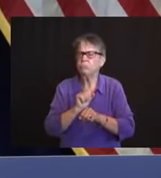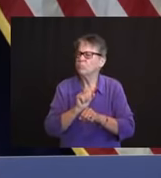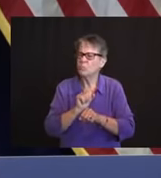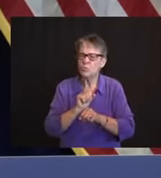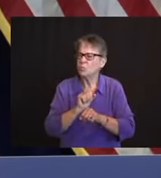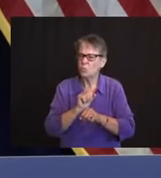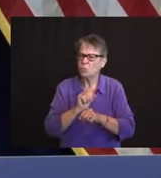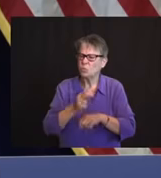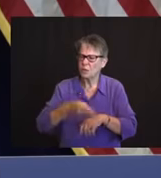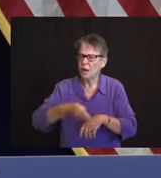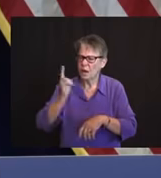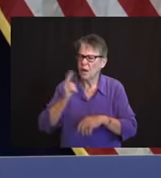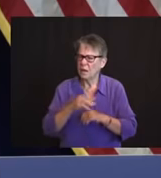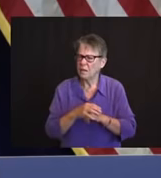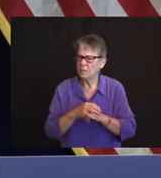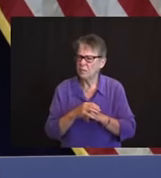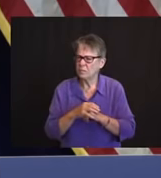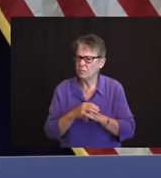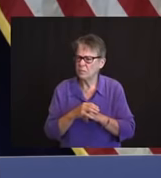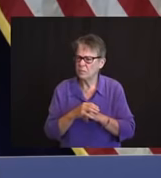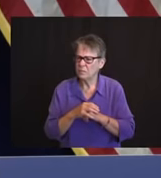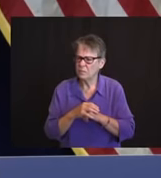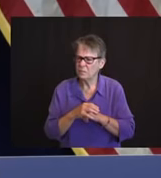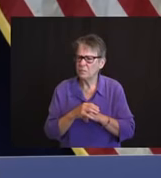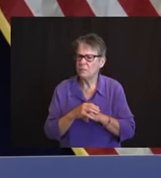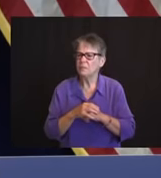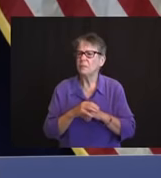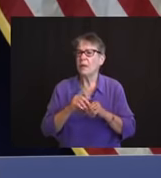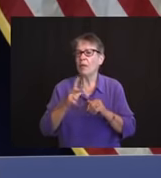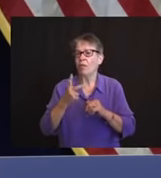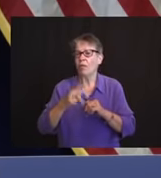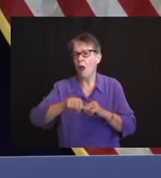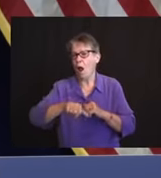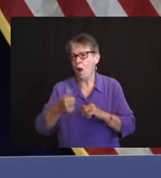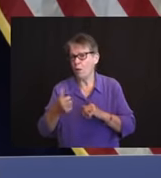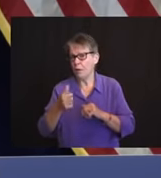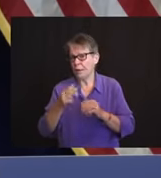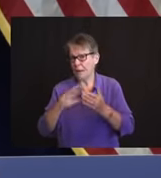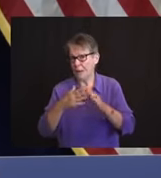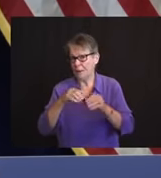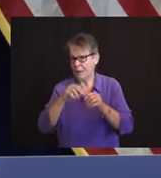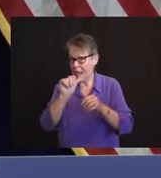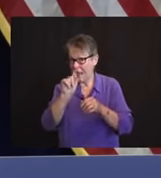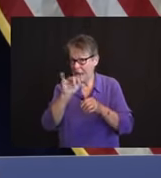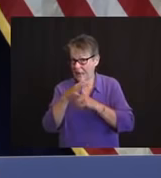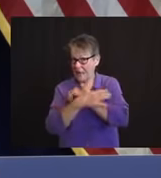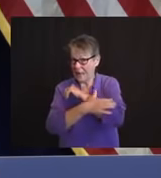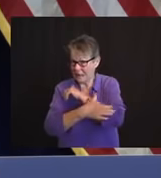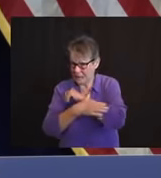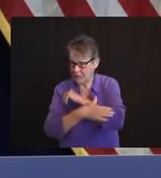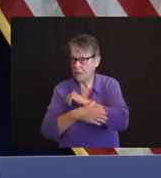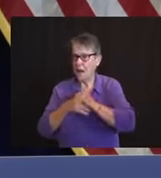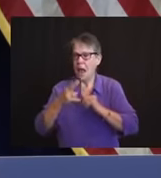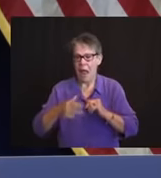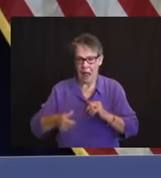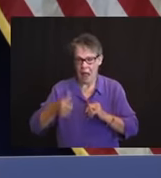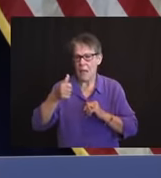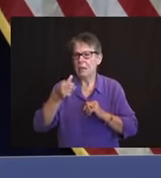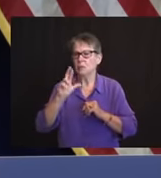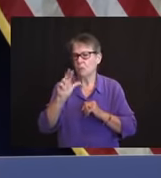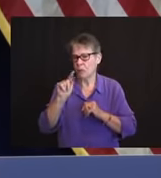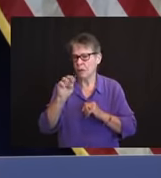other municipalities in Atlantic County top the state in highest unemployment rates. The Atlantic